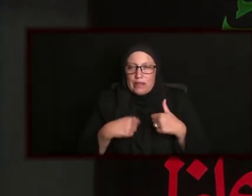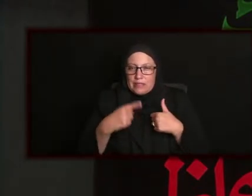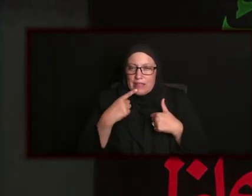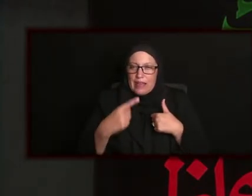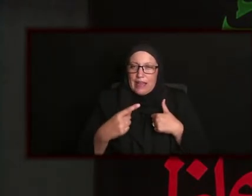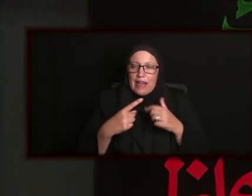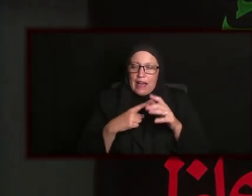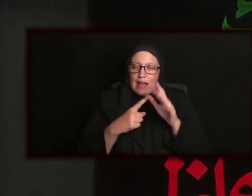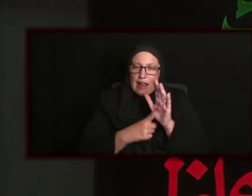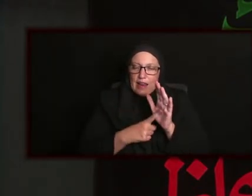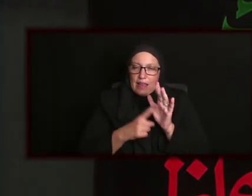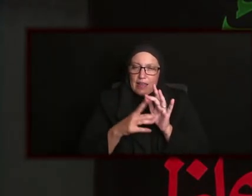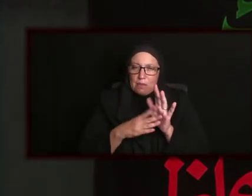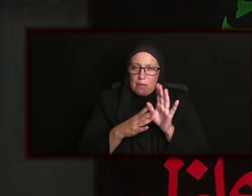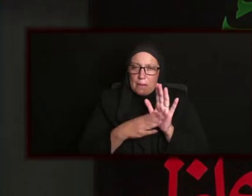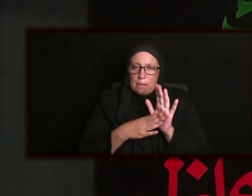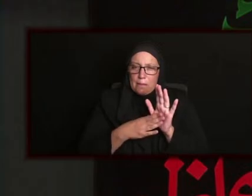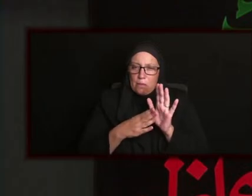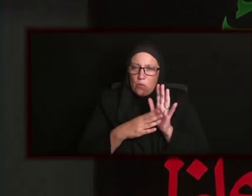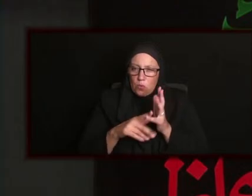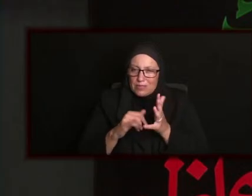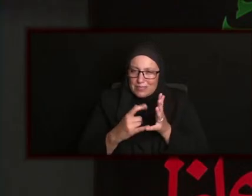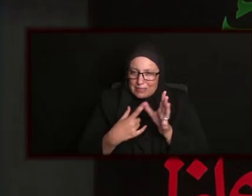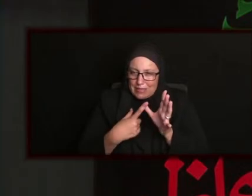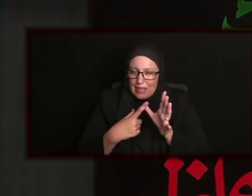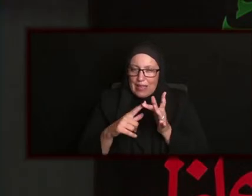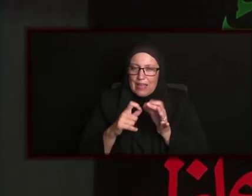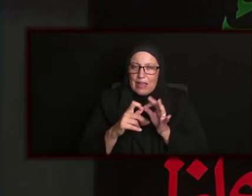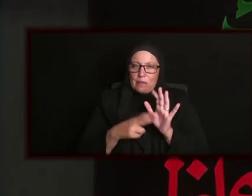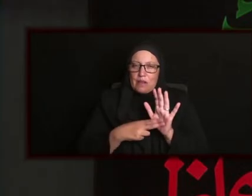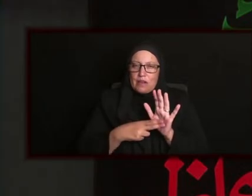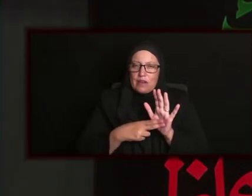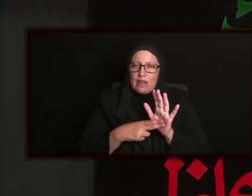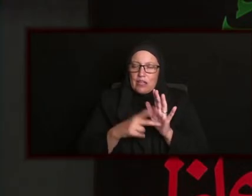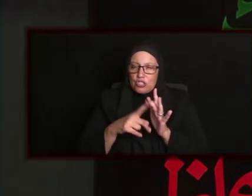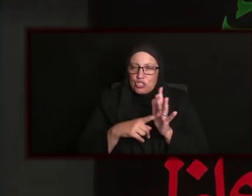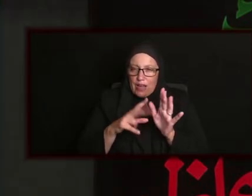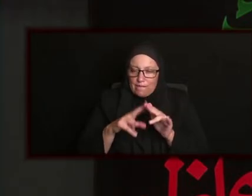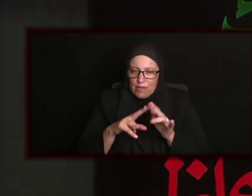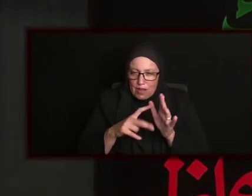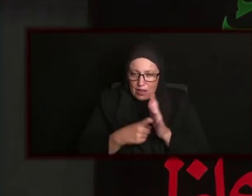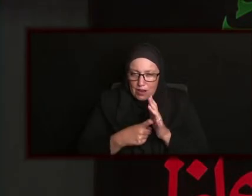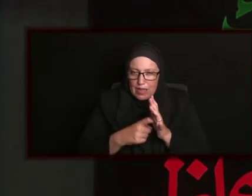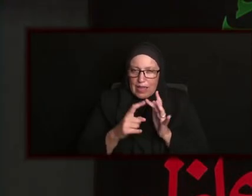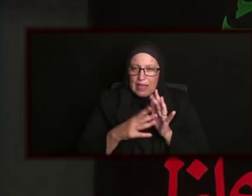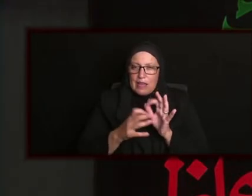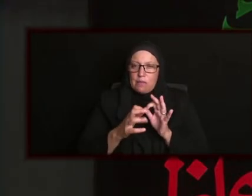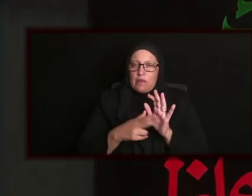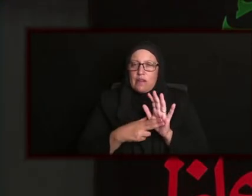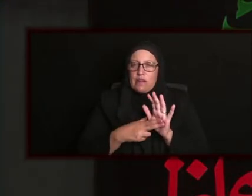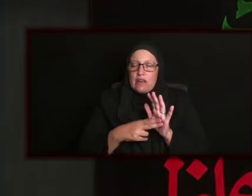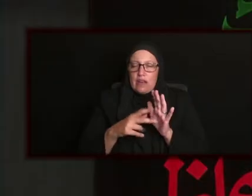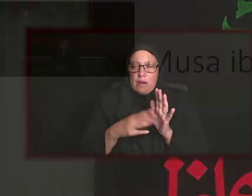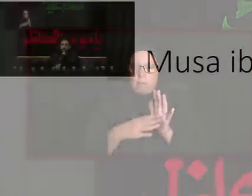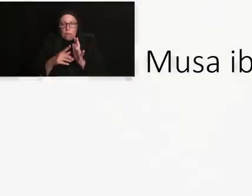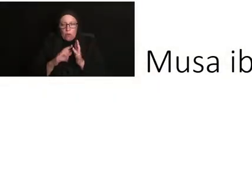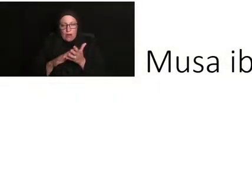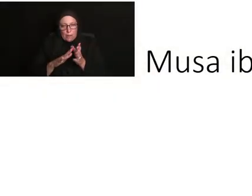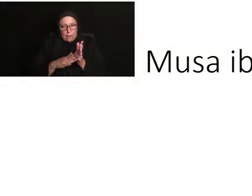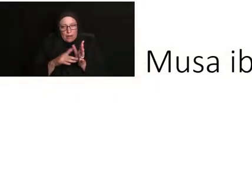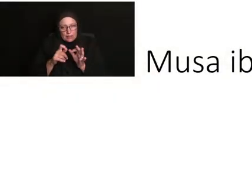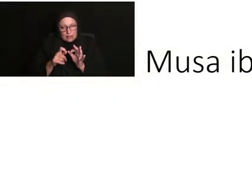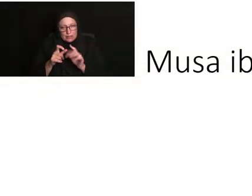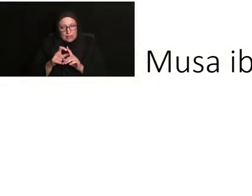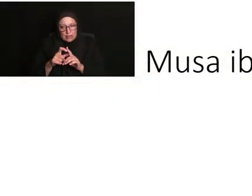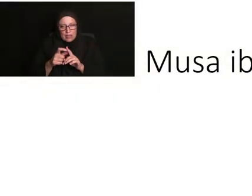Musa ibn Ja'far ibn Muhammad ibn Ali ibn al-Husayn ibn Ali ibn